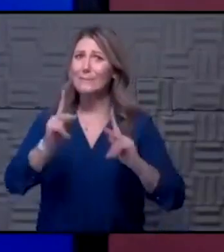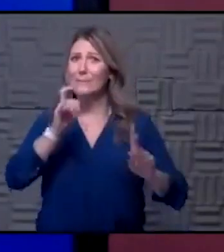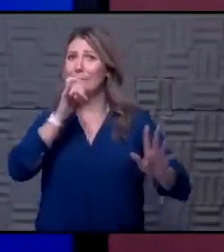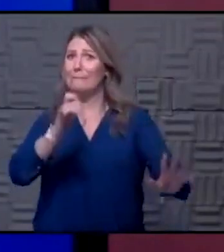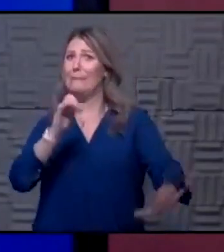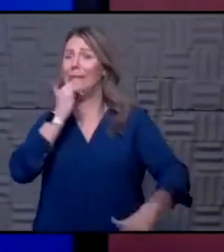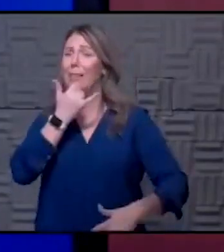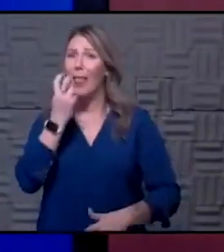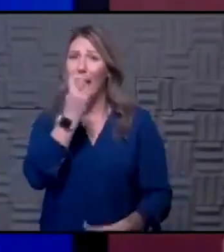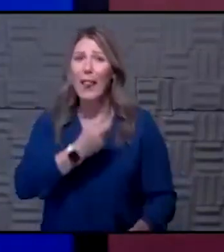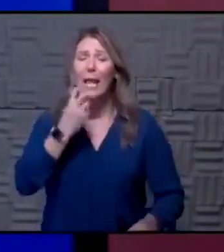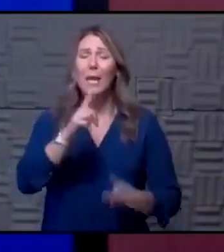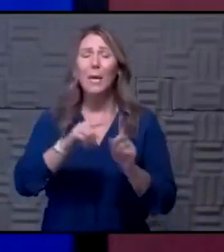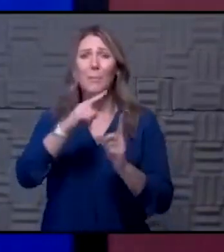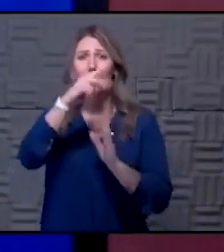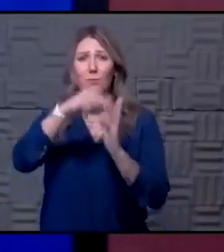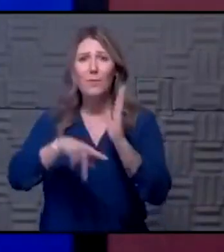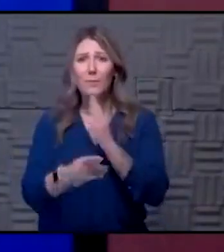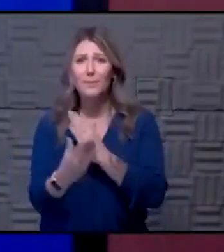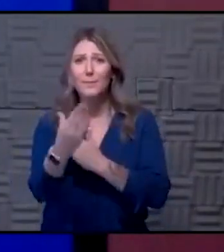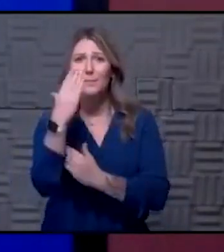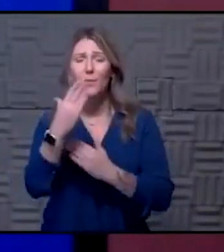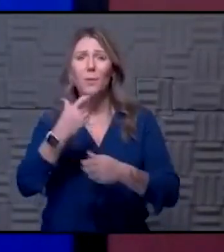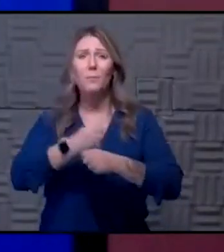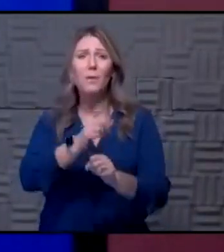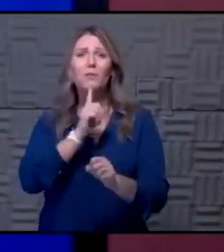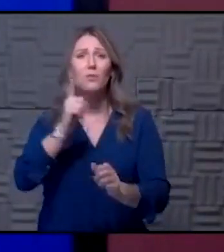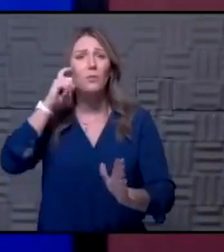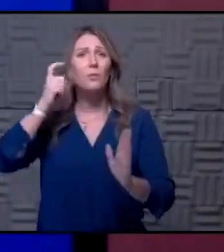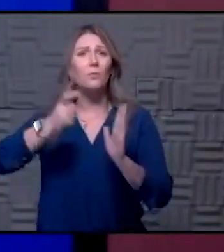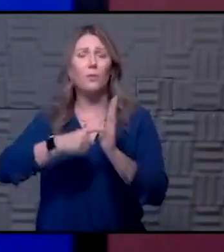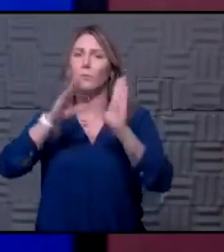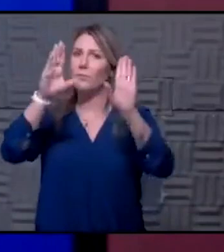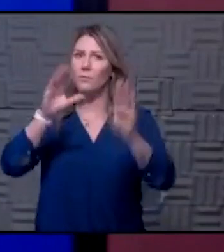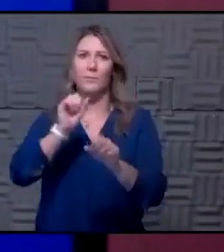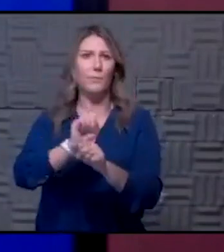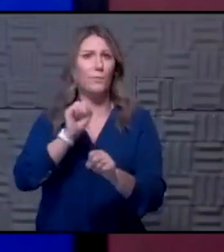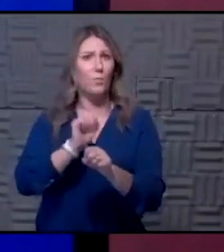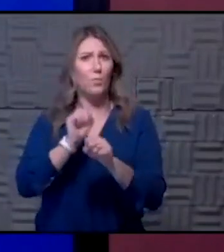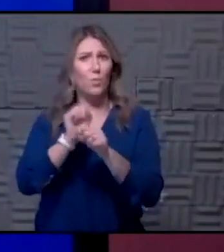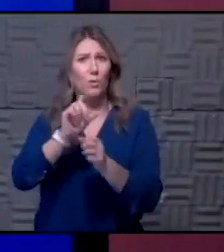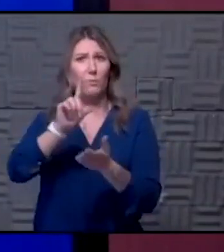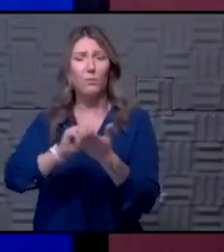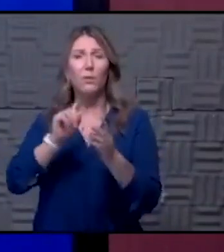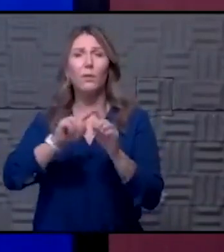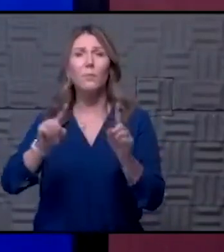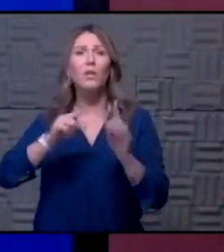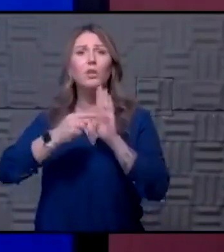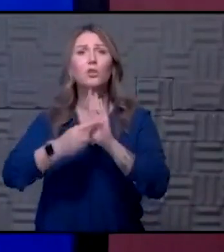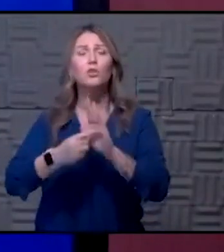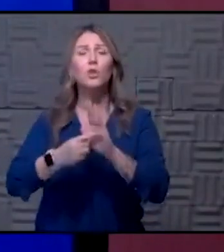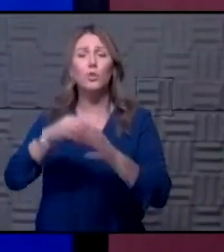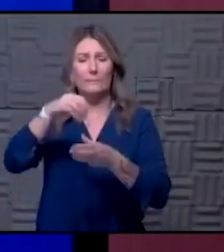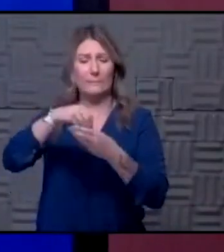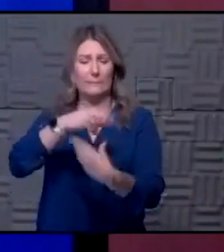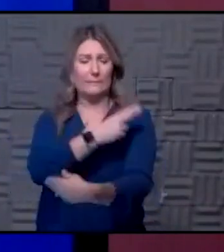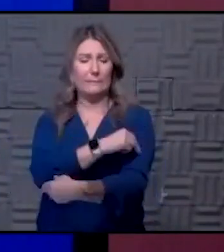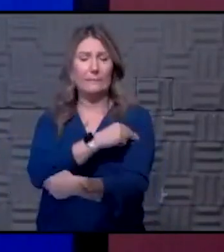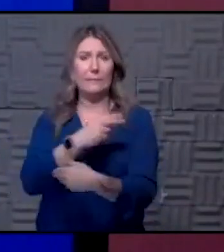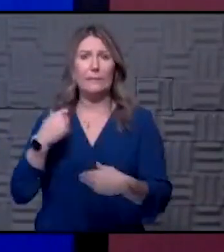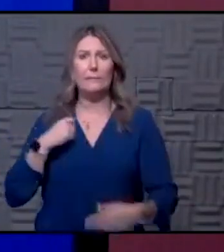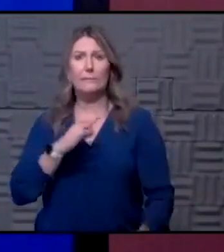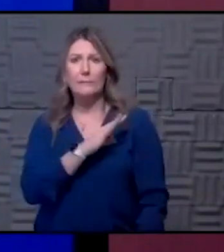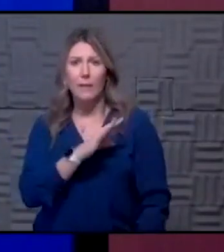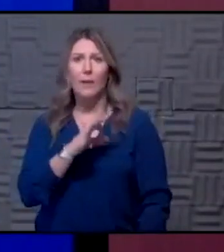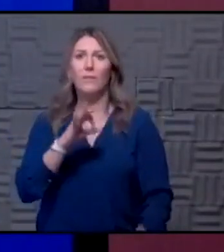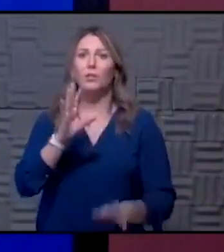wrong, but I did read it this morning, and I did want to make sure we recognize the great work for getting that in. But it does demonstrate within a hospital staff and at